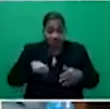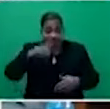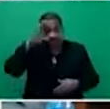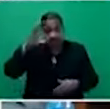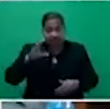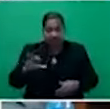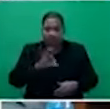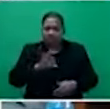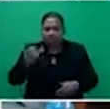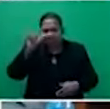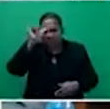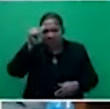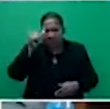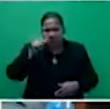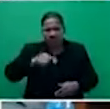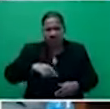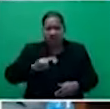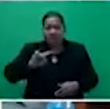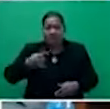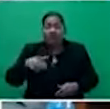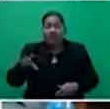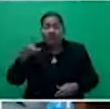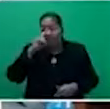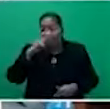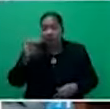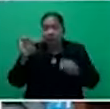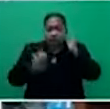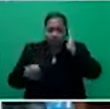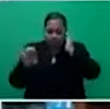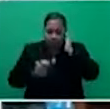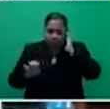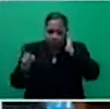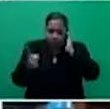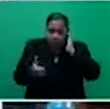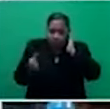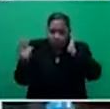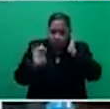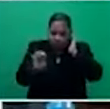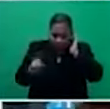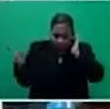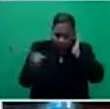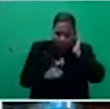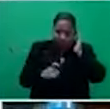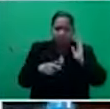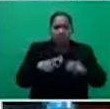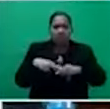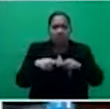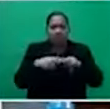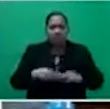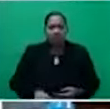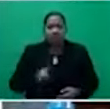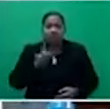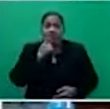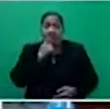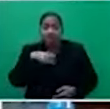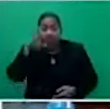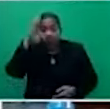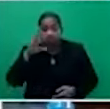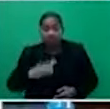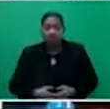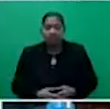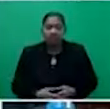European settlers. Everybody knows that. It was alienated by the colonial government. One of the very few countries, Mr. Speaker, sir, in that